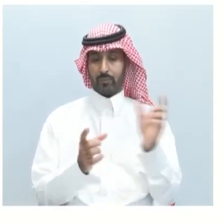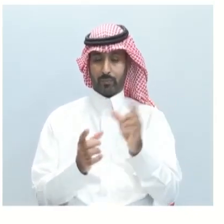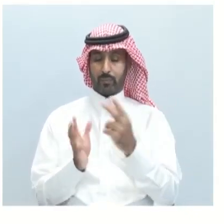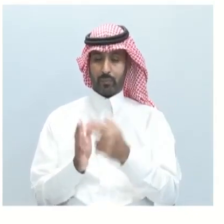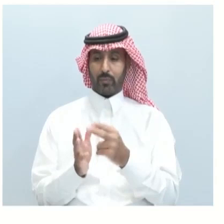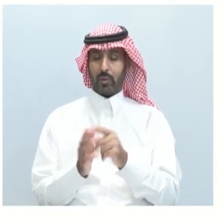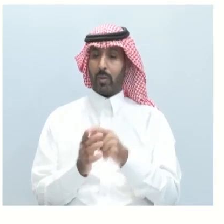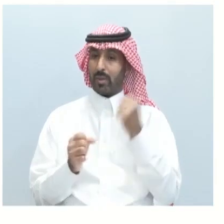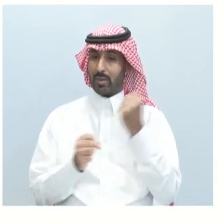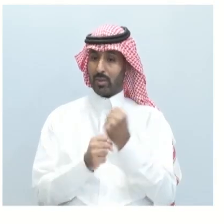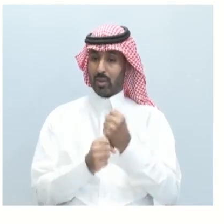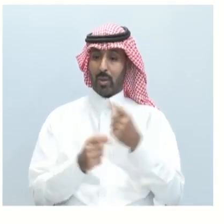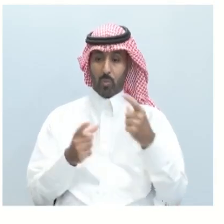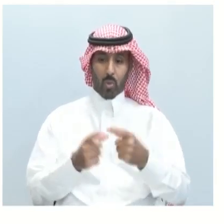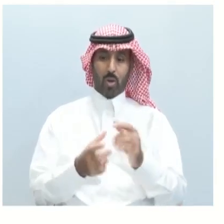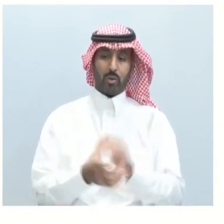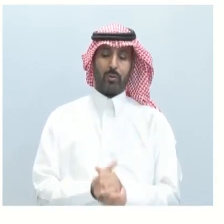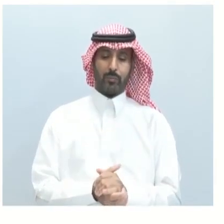is about teamwork.